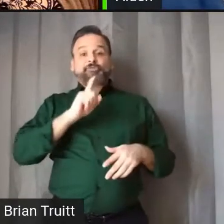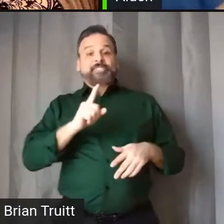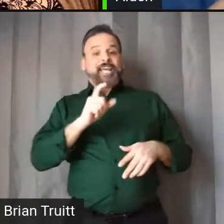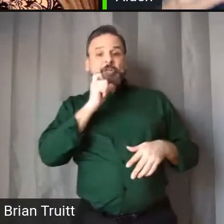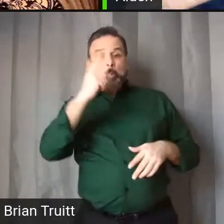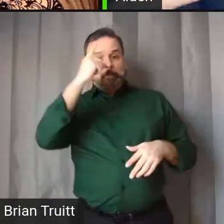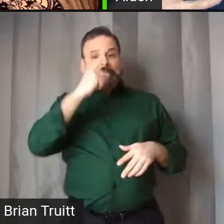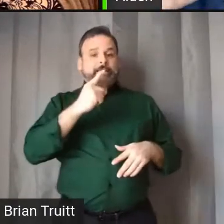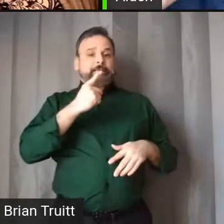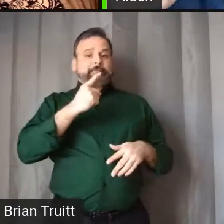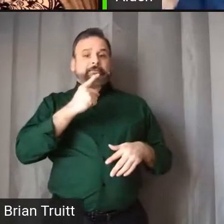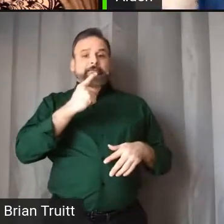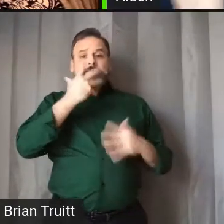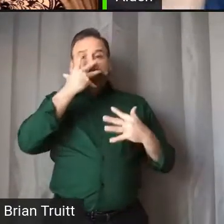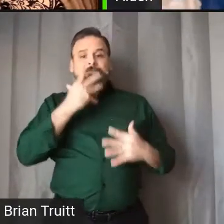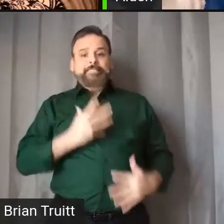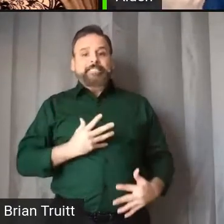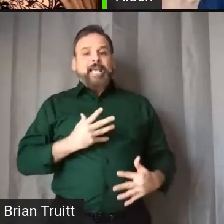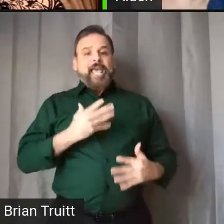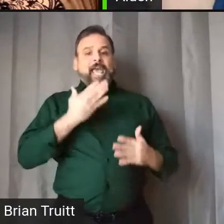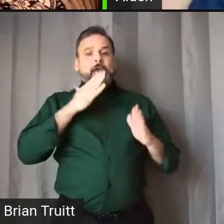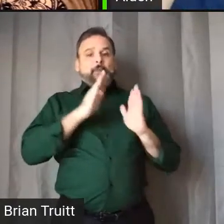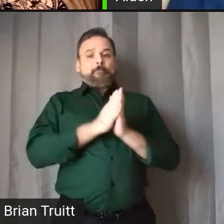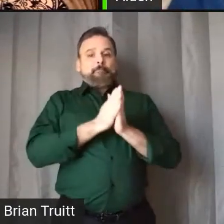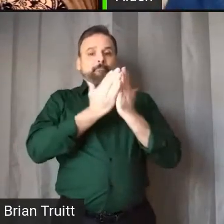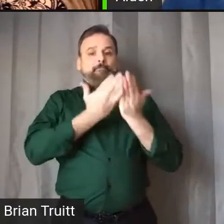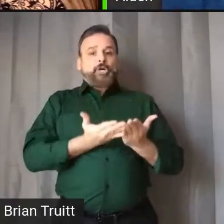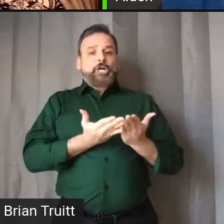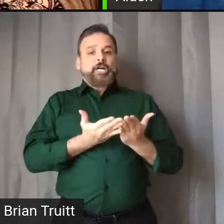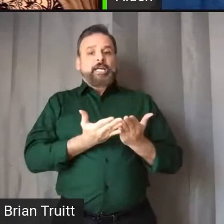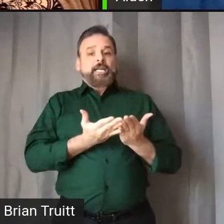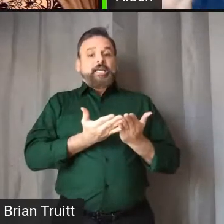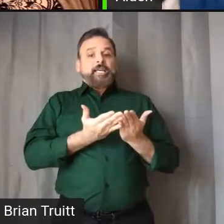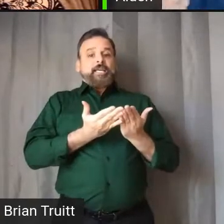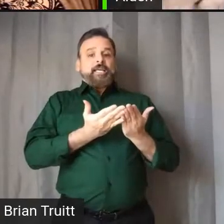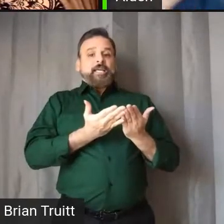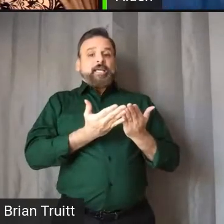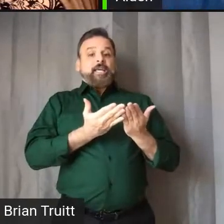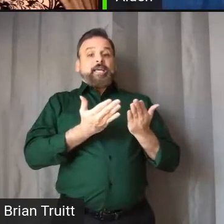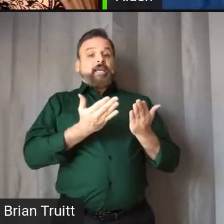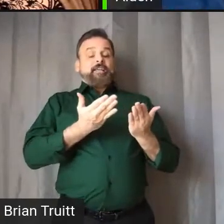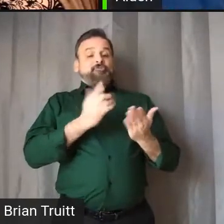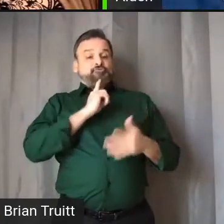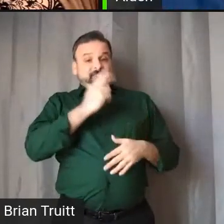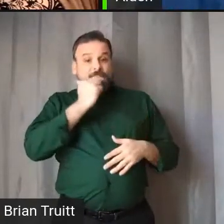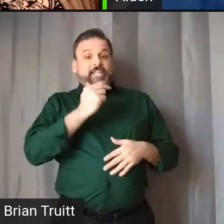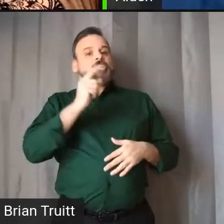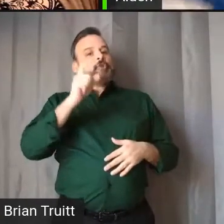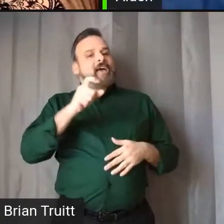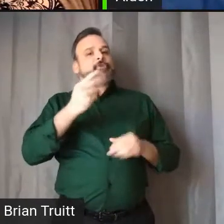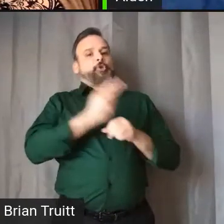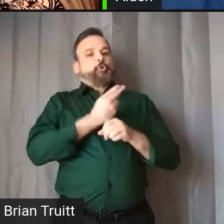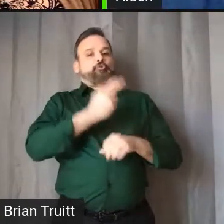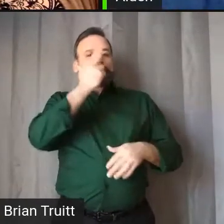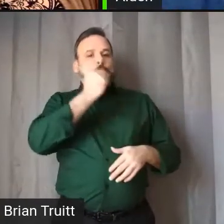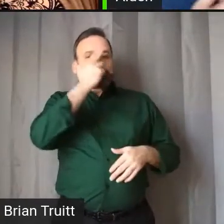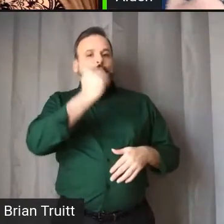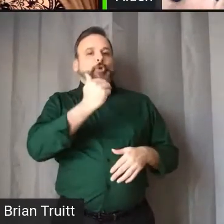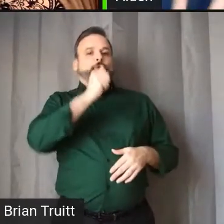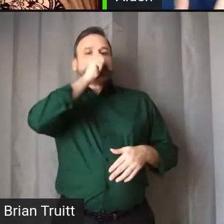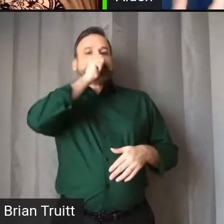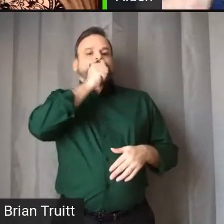book at all. I think it's really pretty funny. And just like you said, you have to use humor to kind of get through